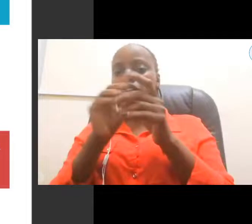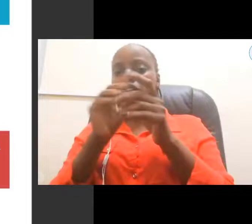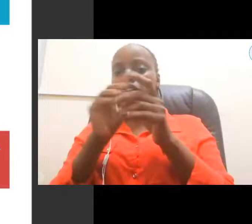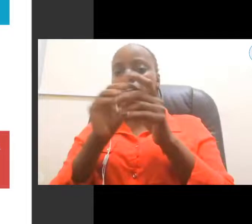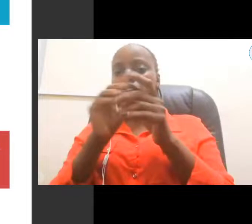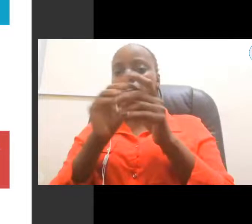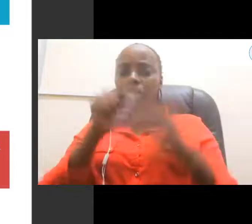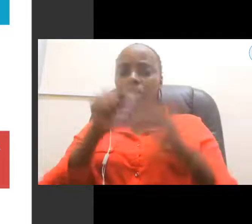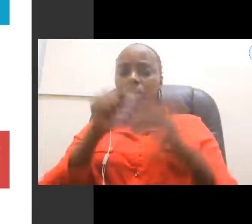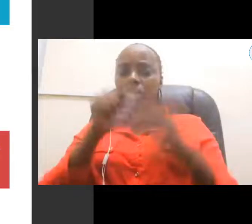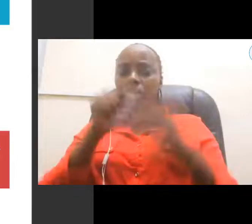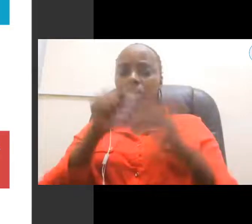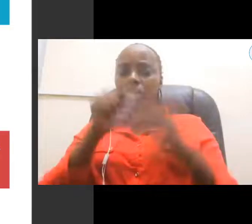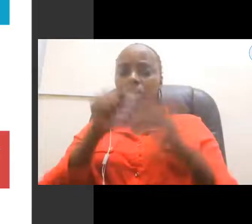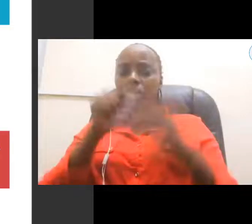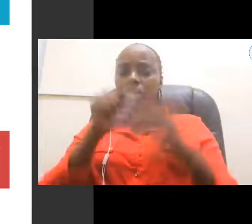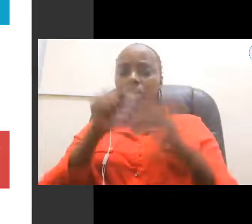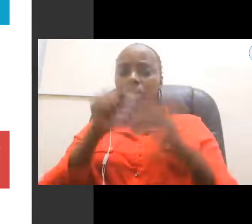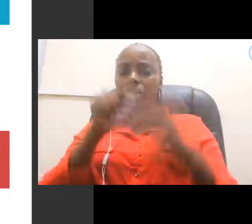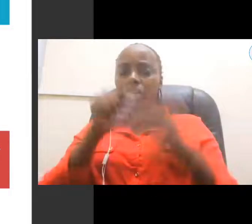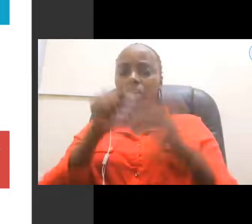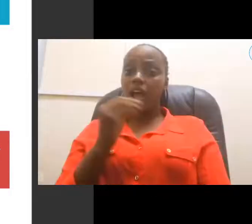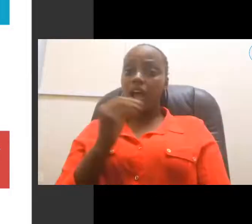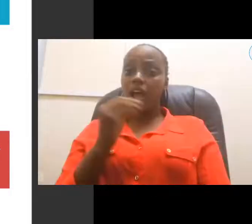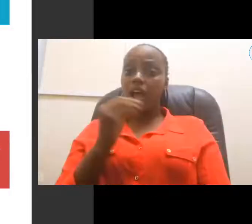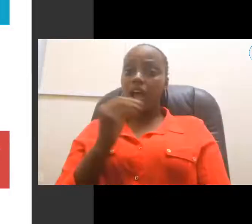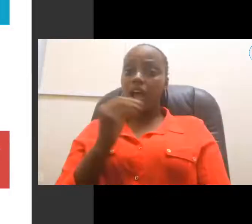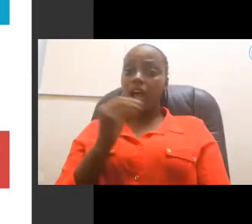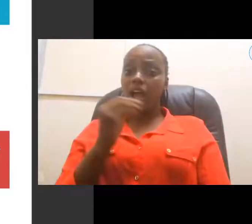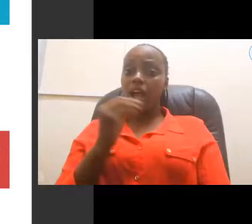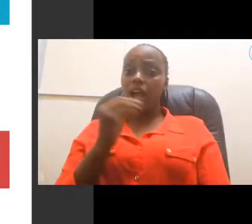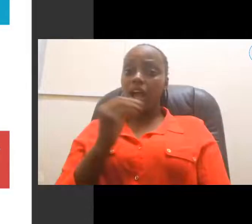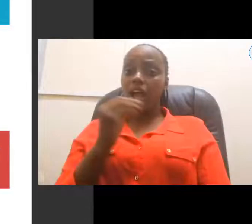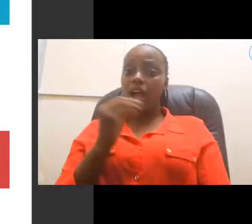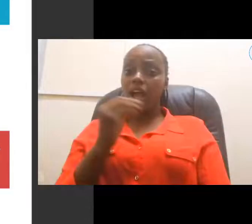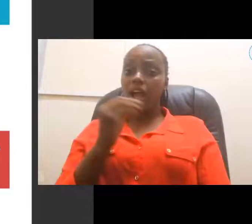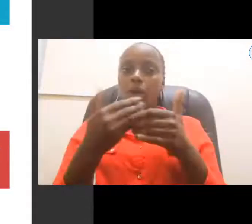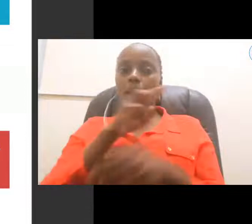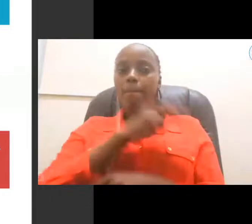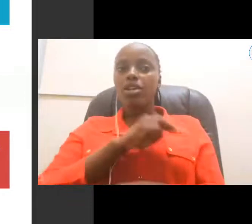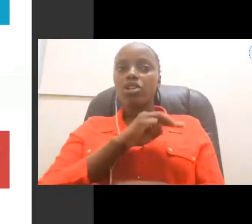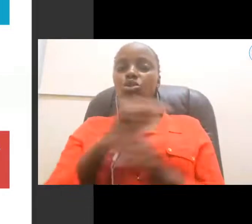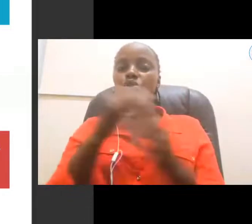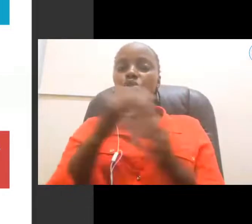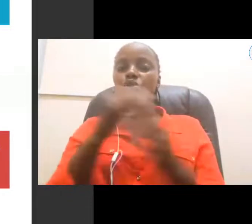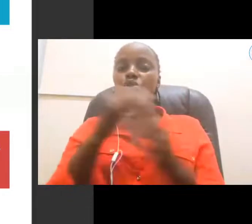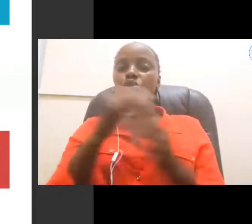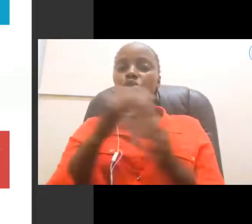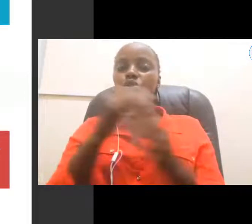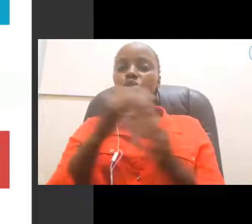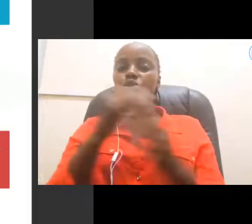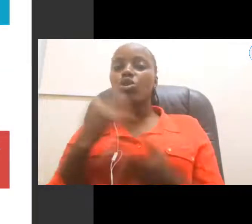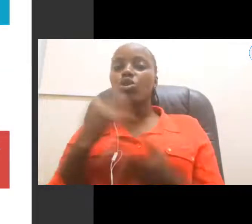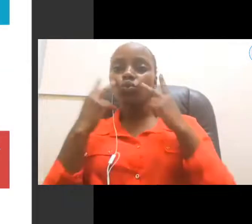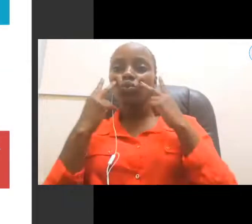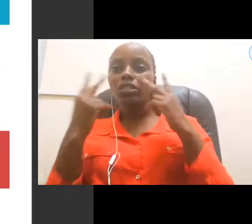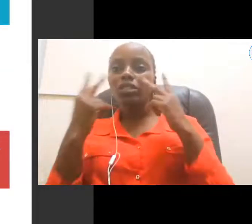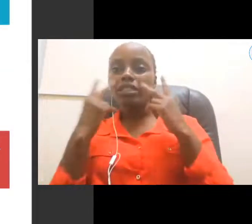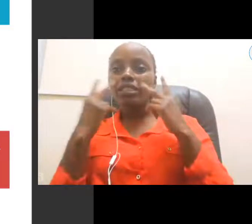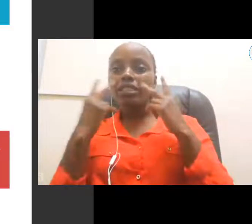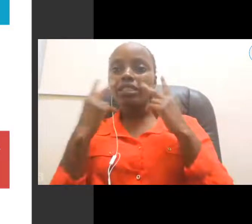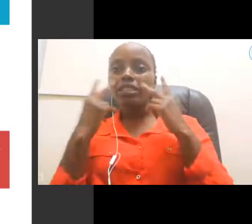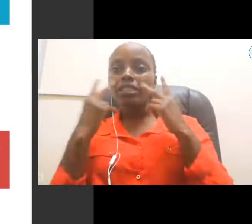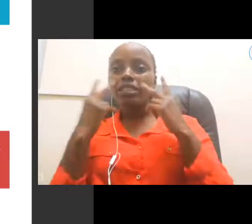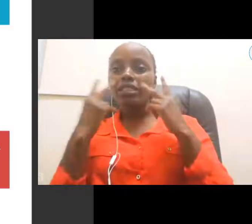our mission in terms of us being relevant. The vision in terms of where do we want to be, where do we want to see the